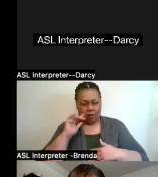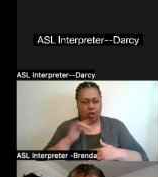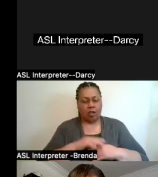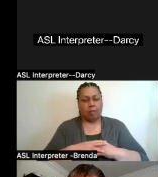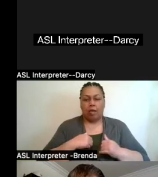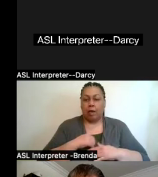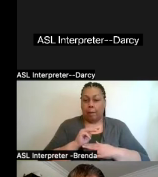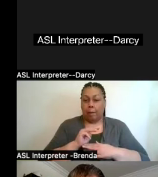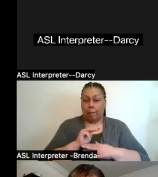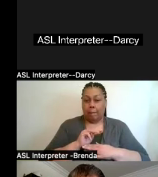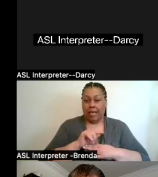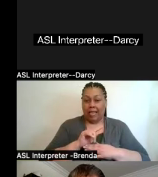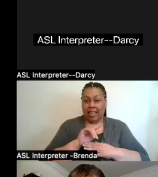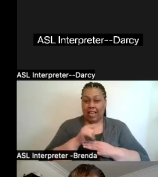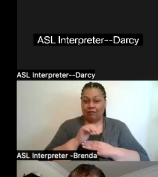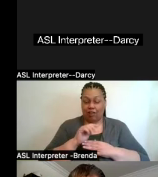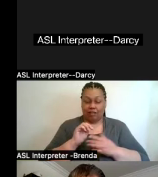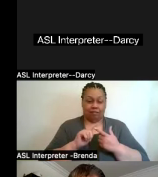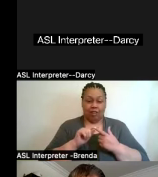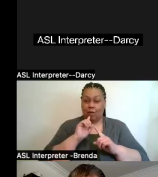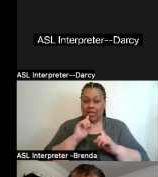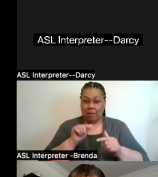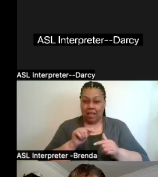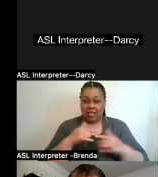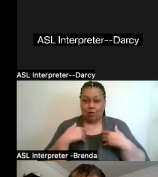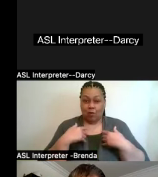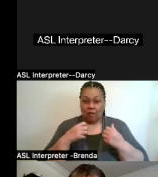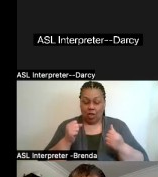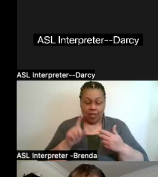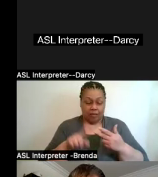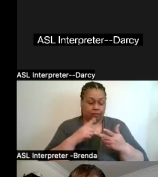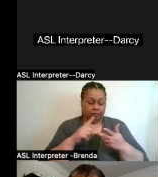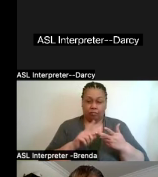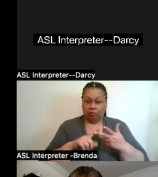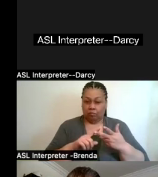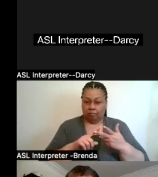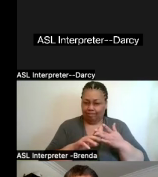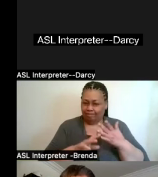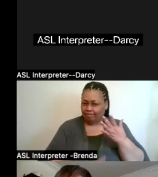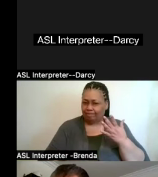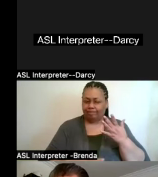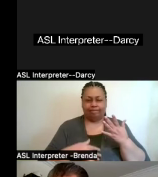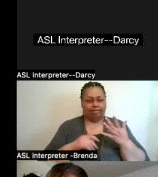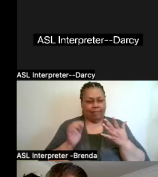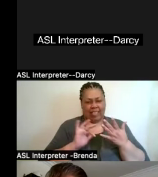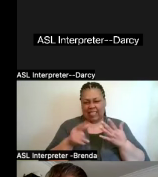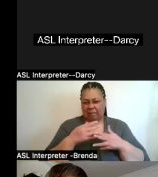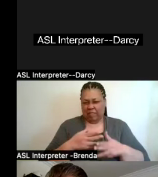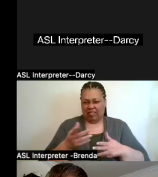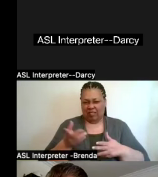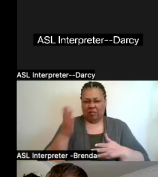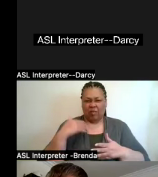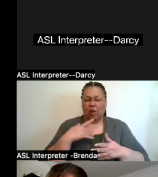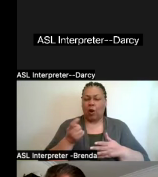from mitigation to response and recovery. We'll do, like I also commented, I was really watching those